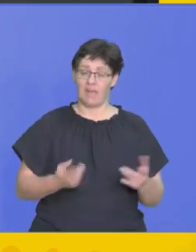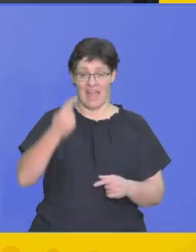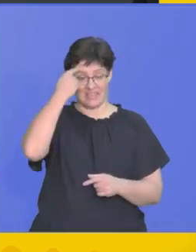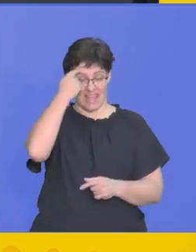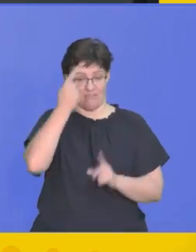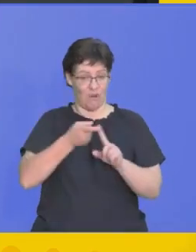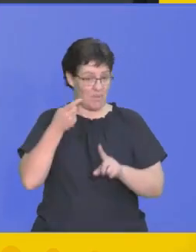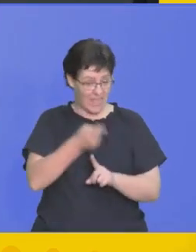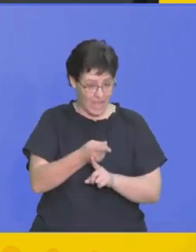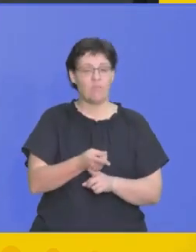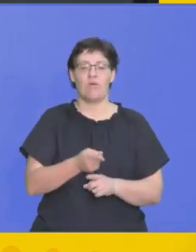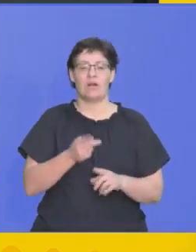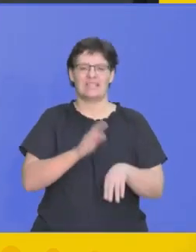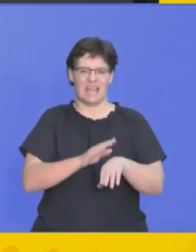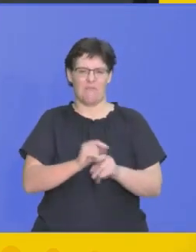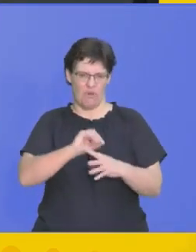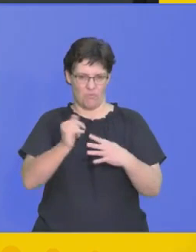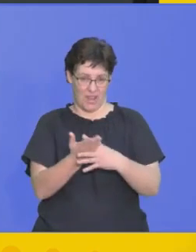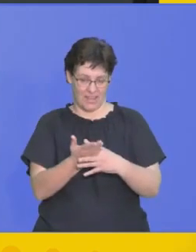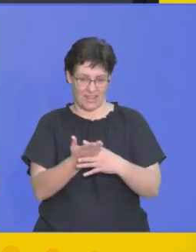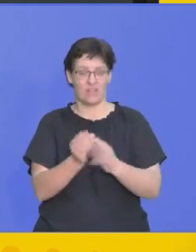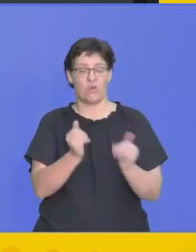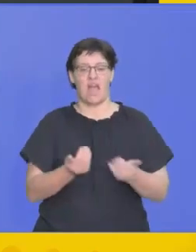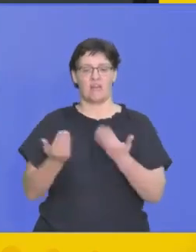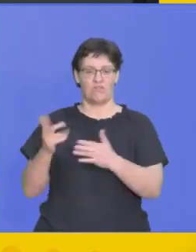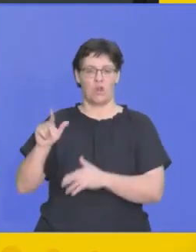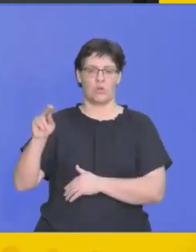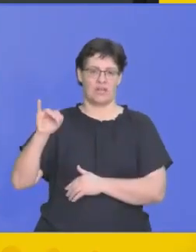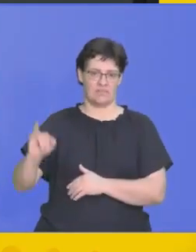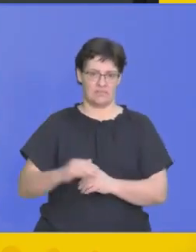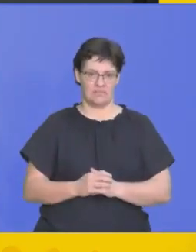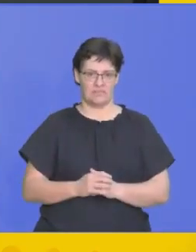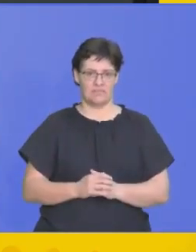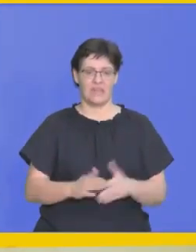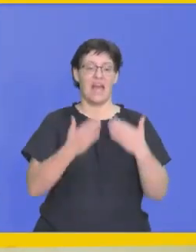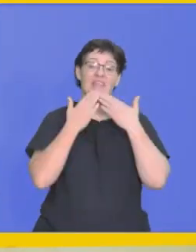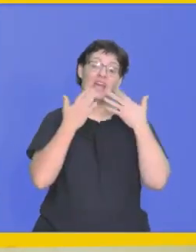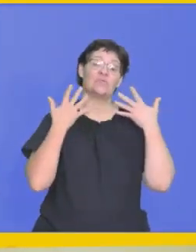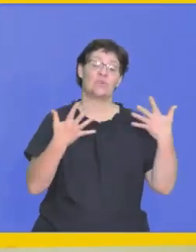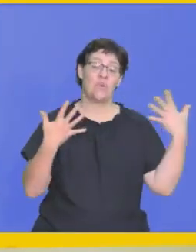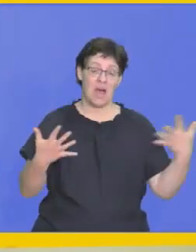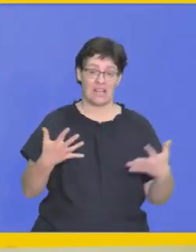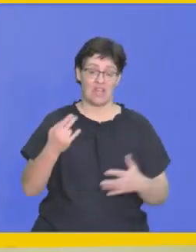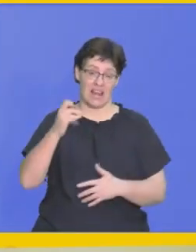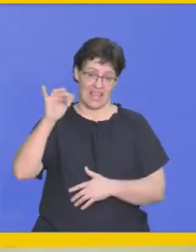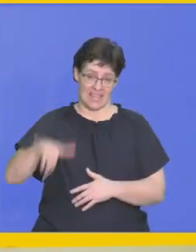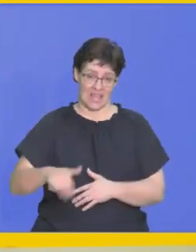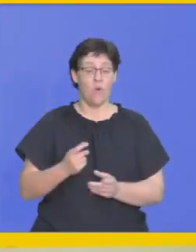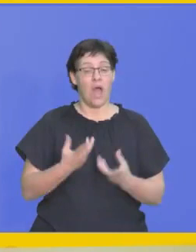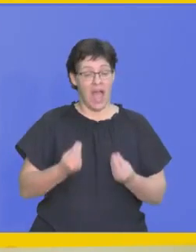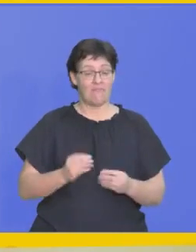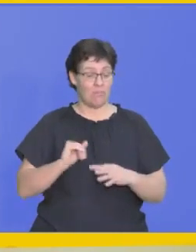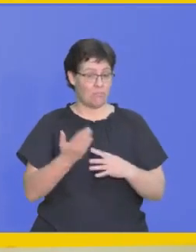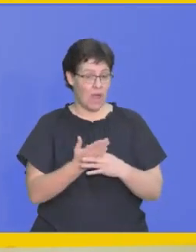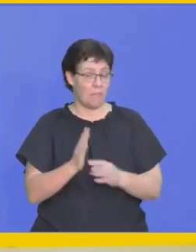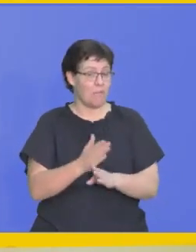I think on that note, it's time to take a little bit of a break. So I'm going to hand you over to Looney. Thank you so much, Hayley. Guys, we are going to